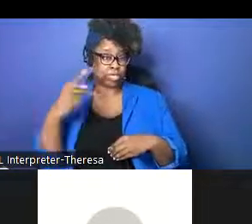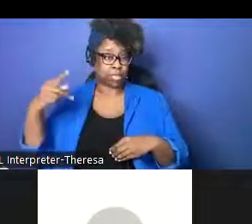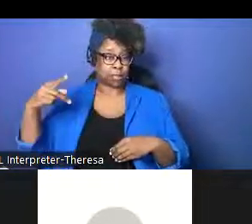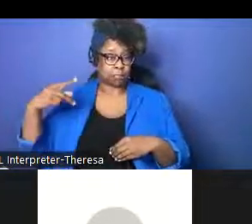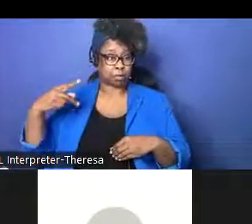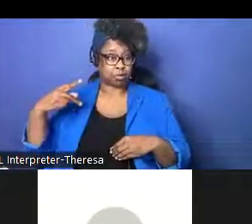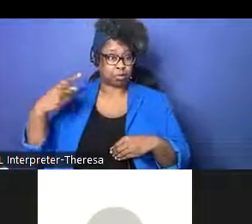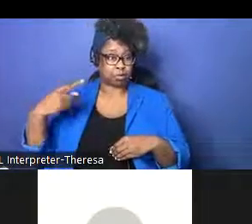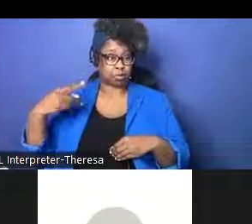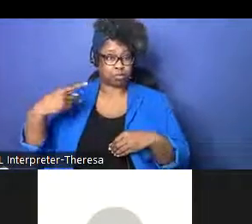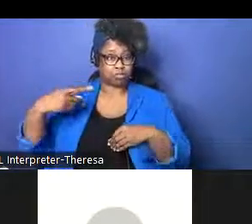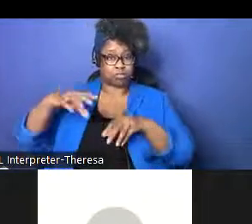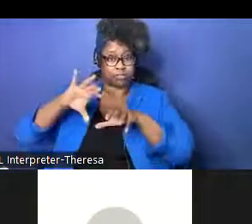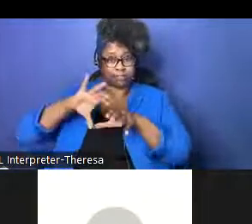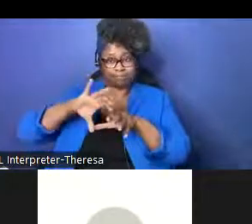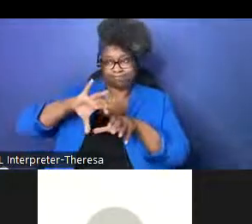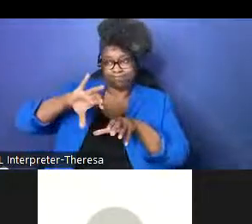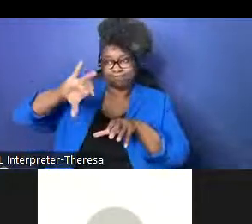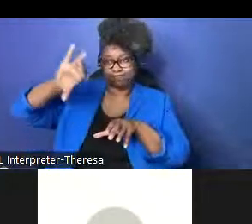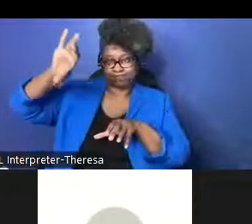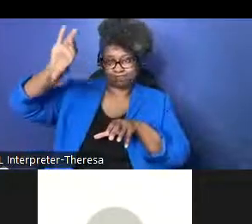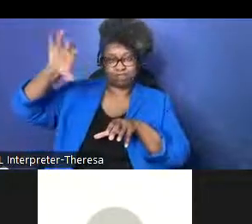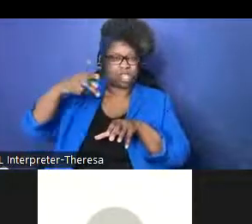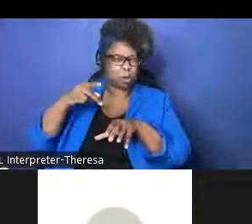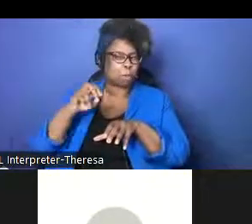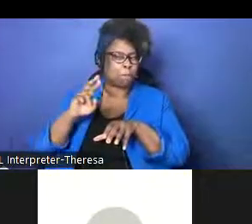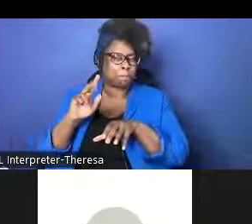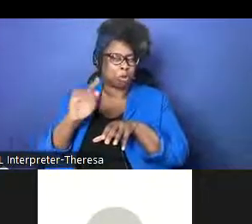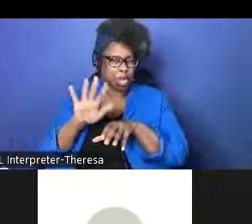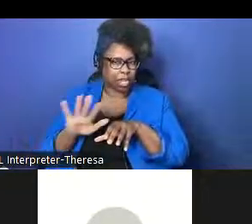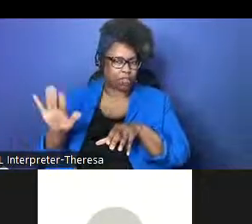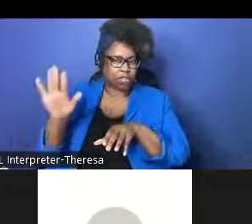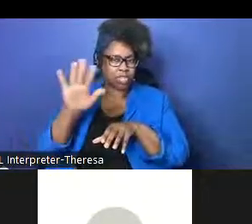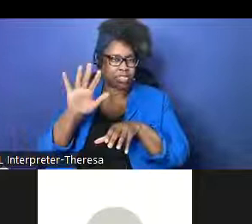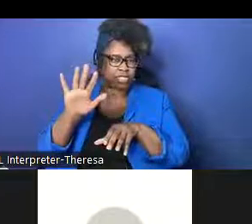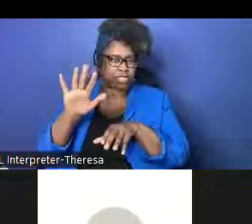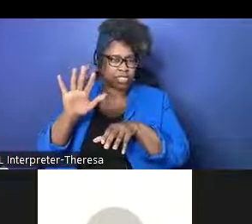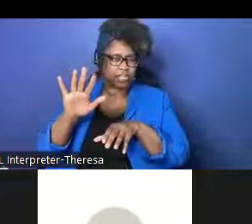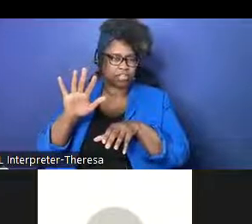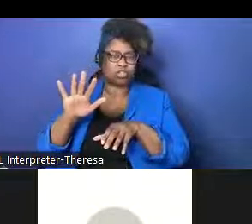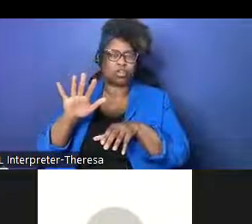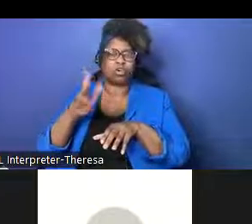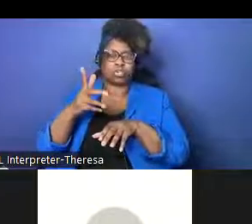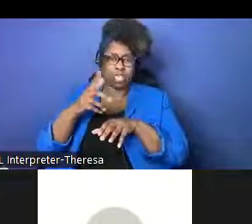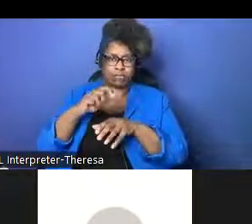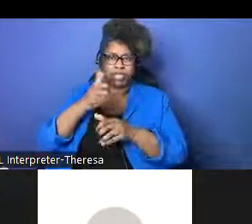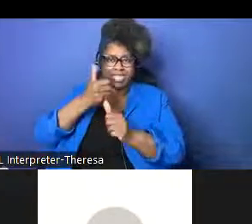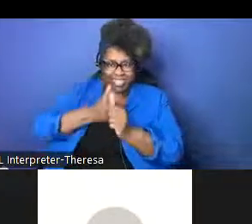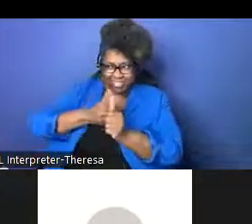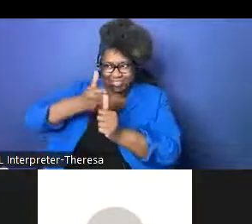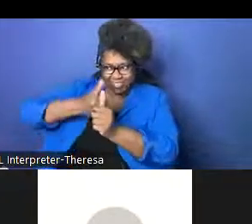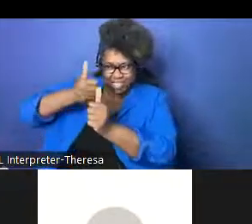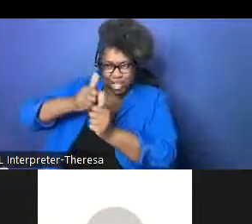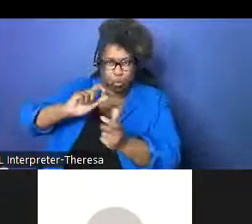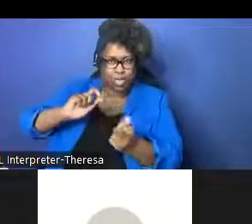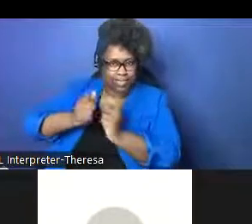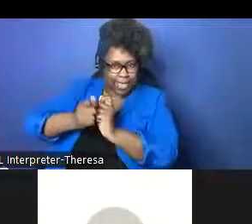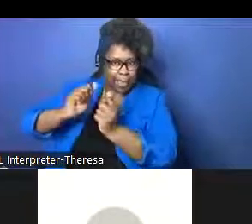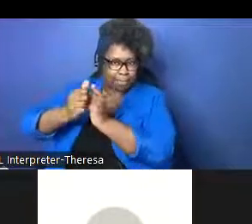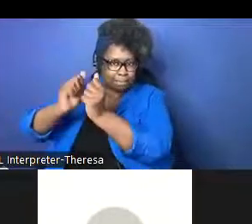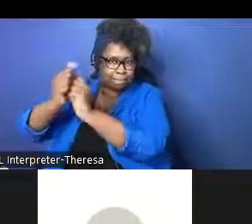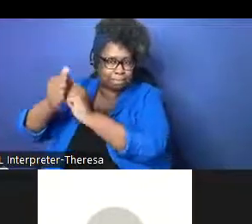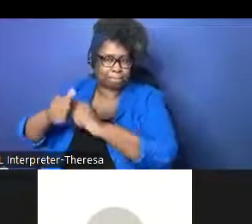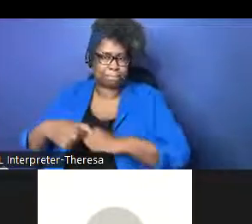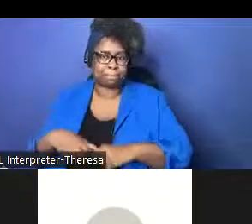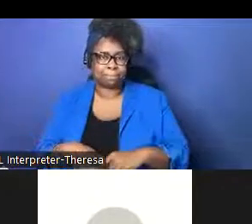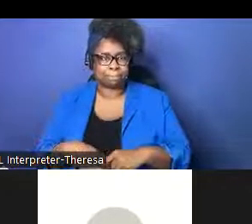overlay on the port areas as they would be individually adapted, individual assets within them would be adapted. But